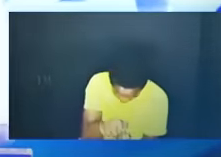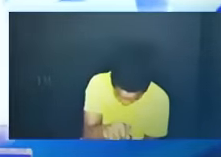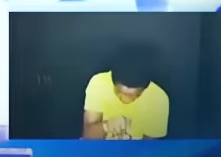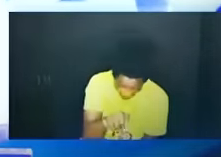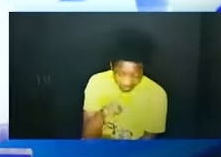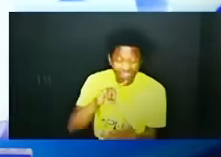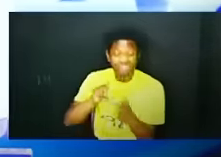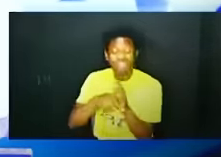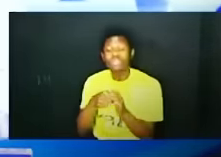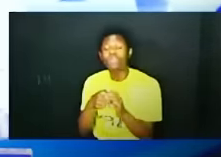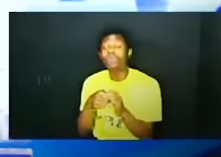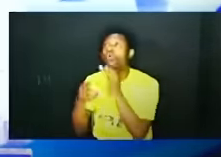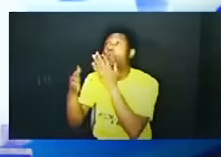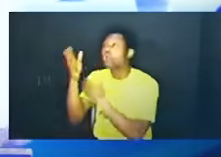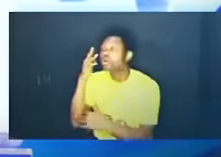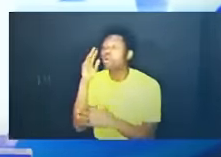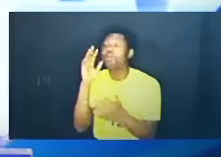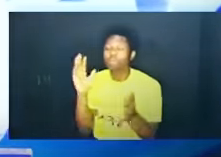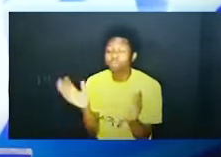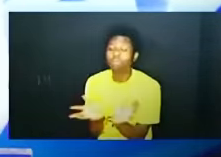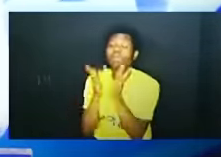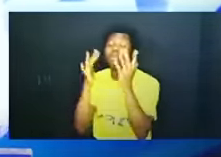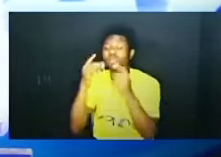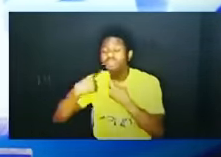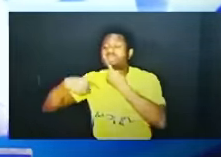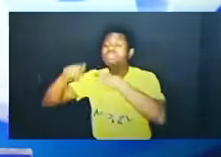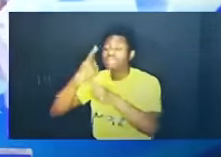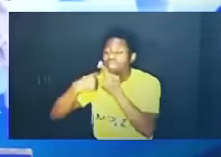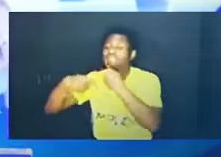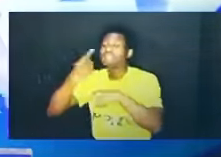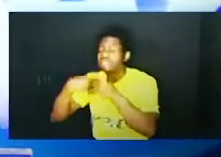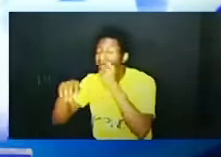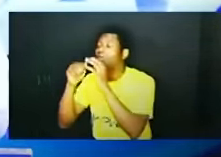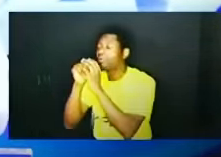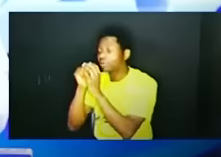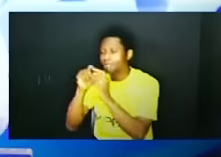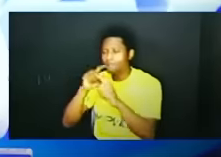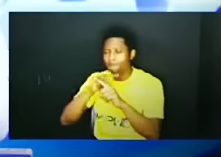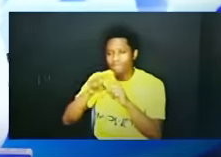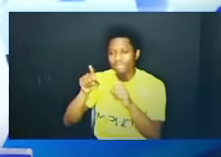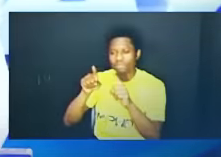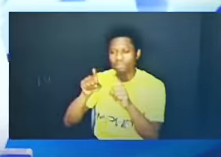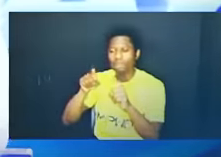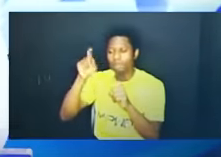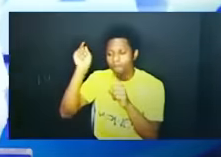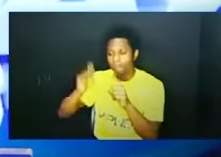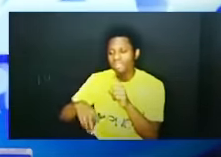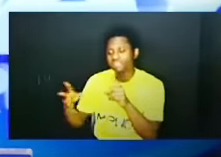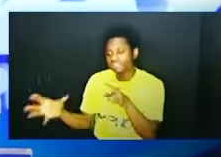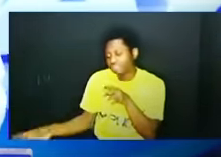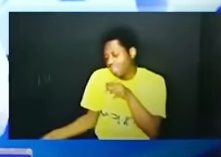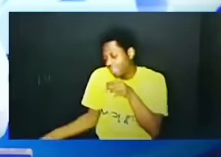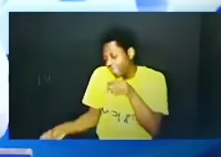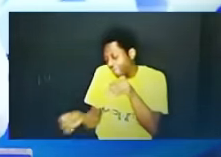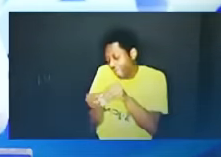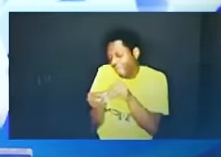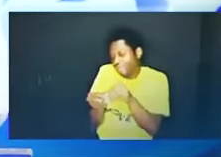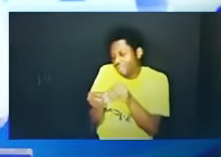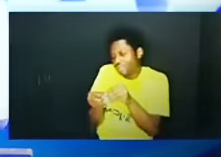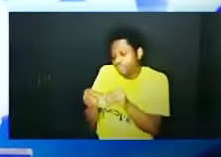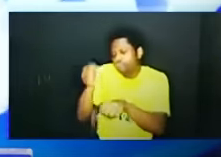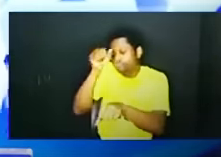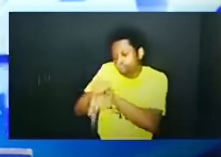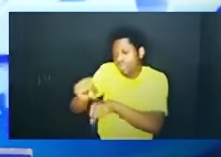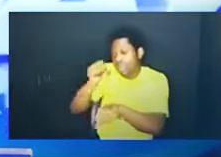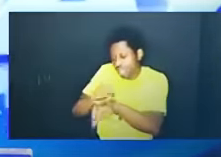instruments, adoring and celebrating Him, but also serving or doing some form of work for the Lord.